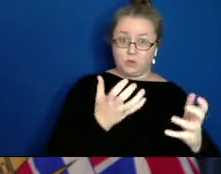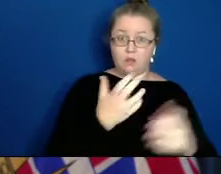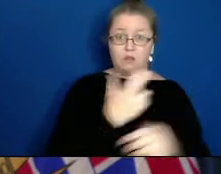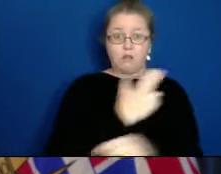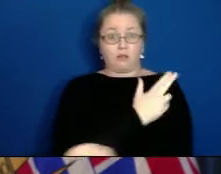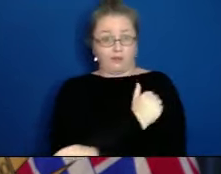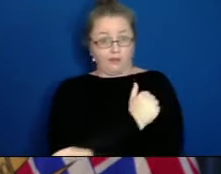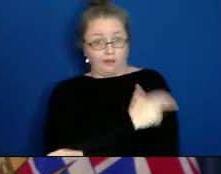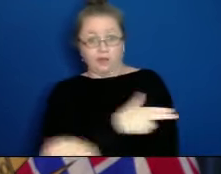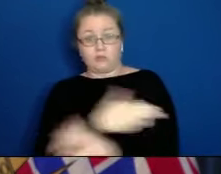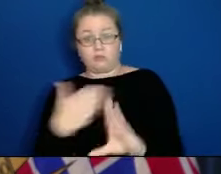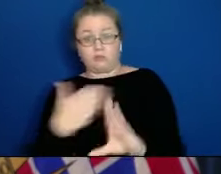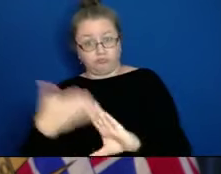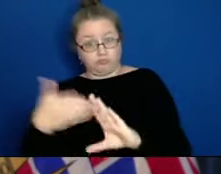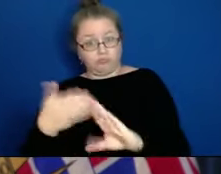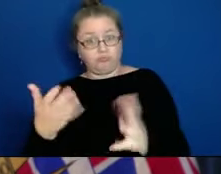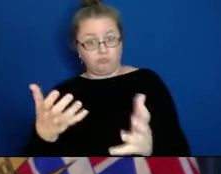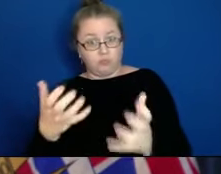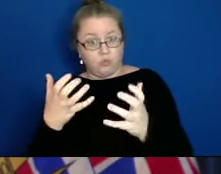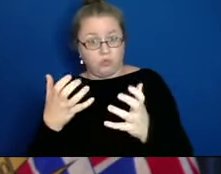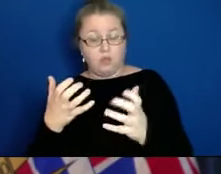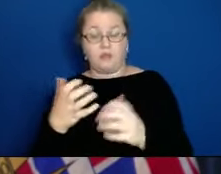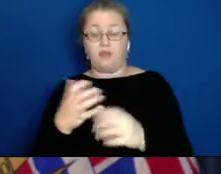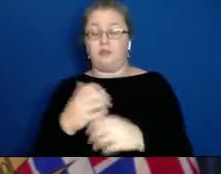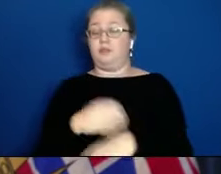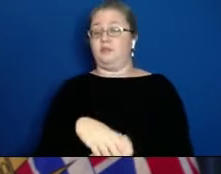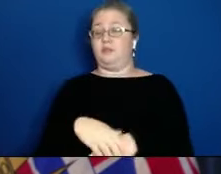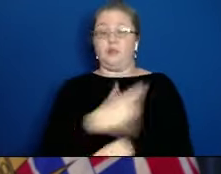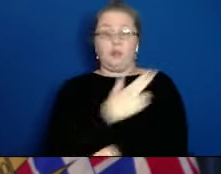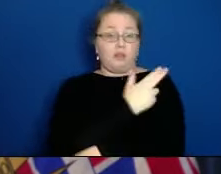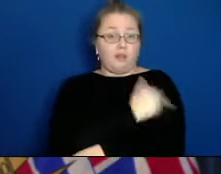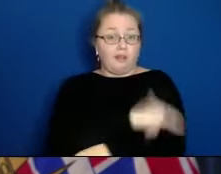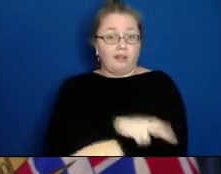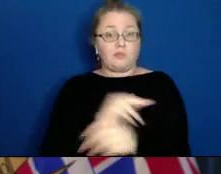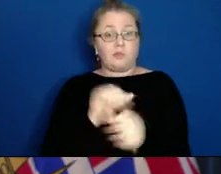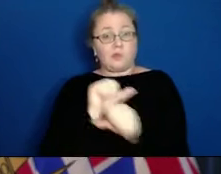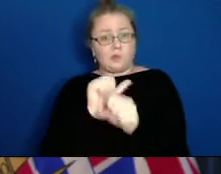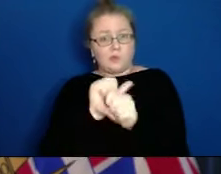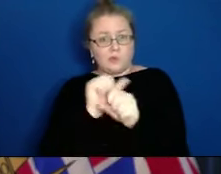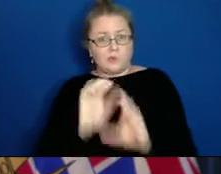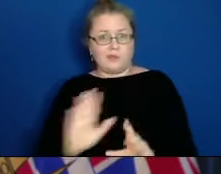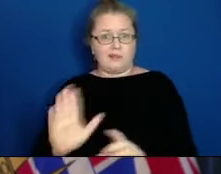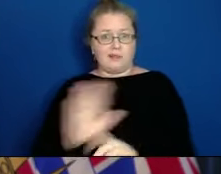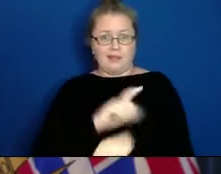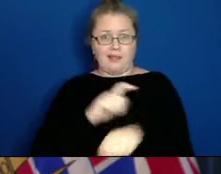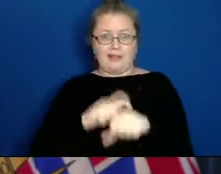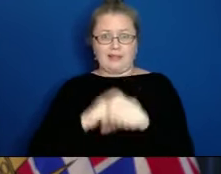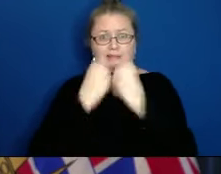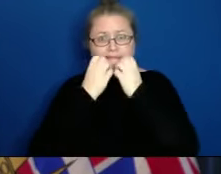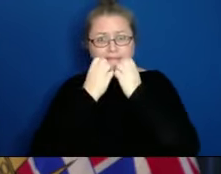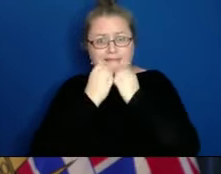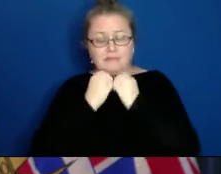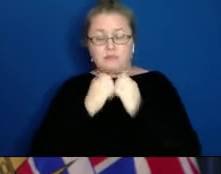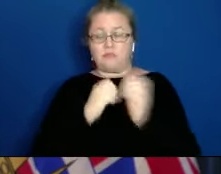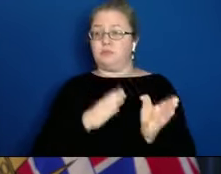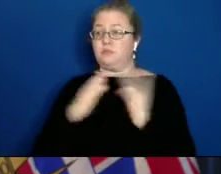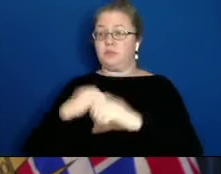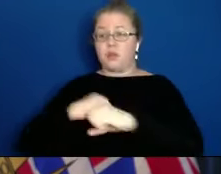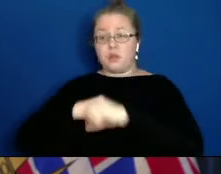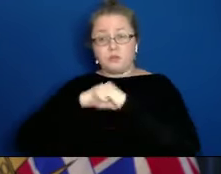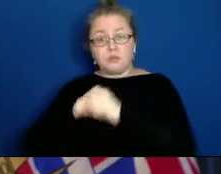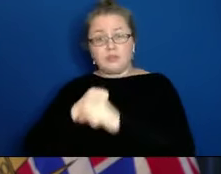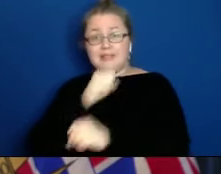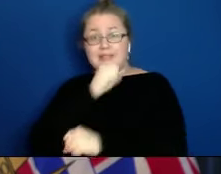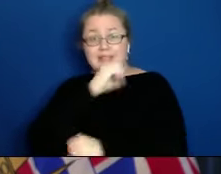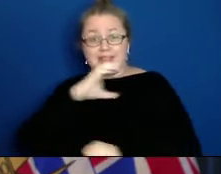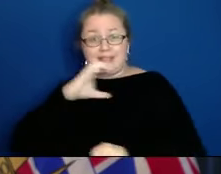our hospitals, our ICUs, our long-term care homes. We can protect those people who are elders and our seniors